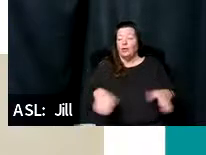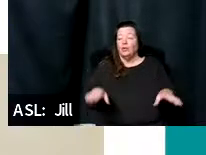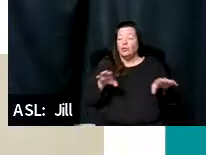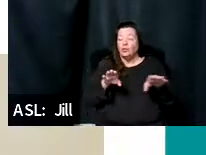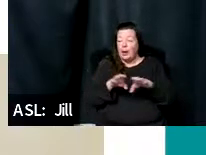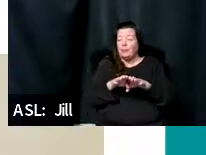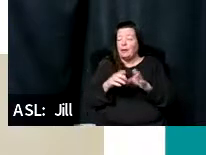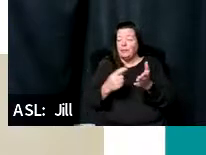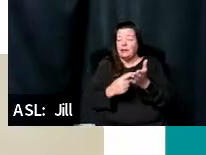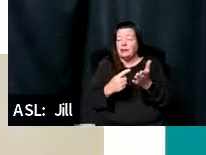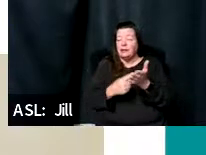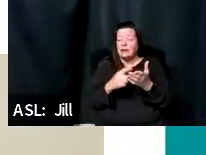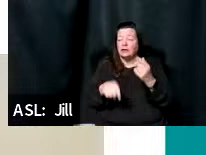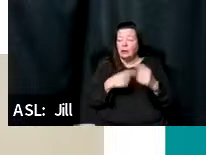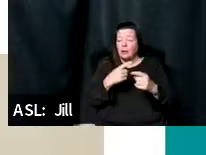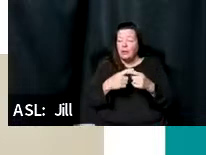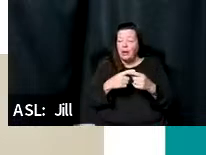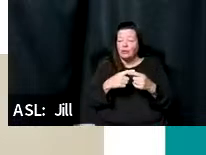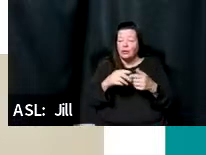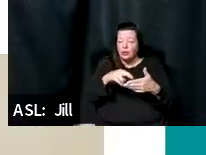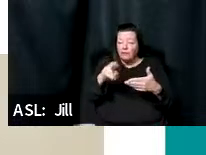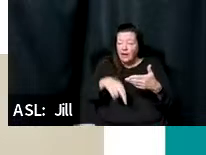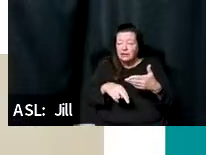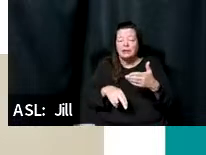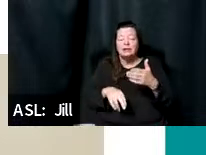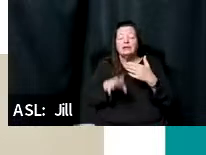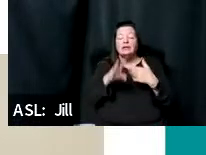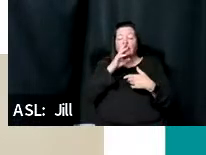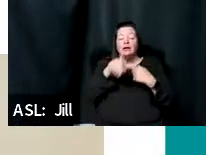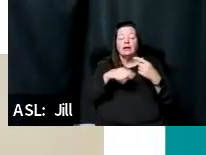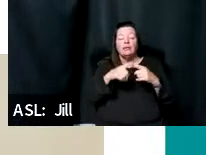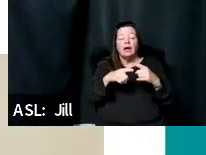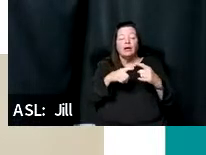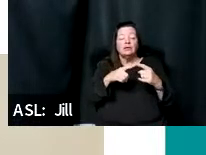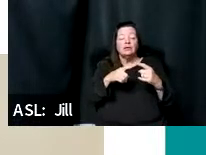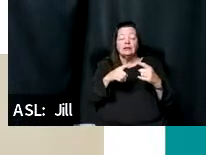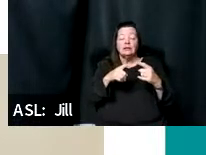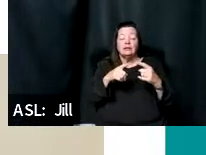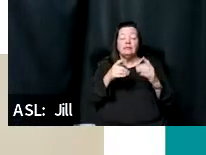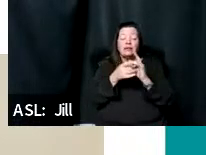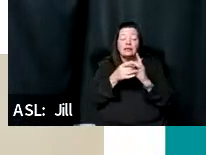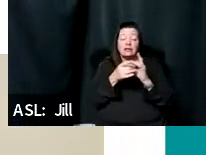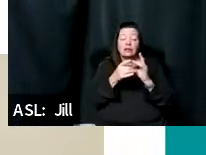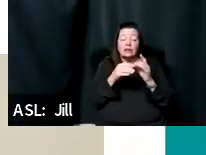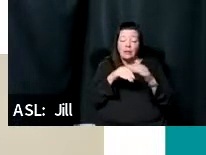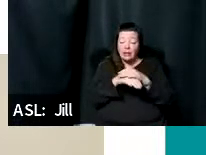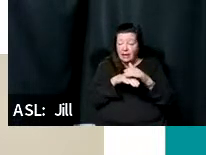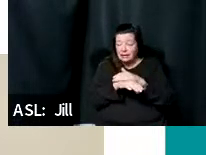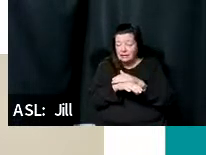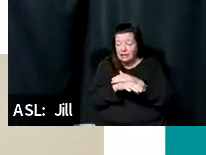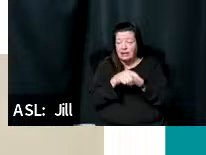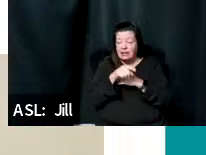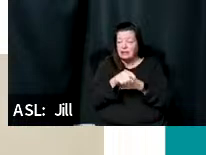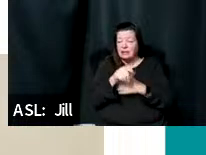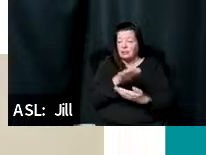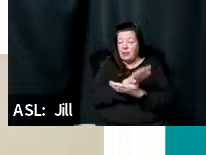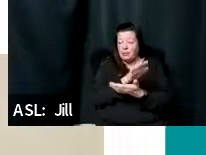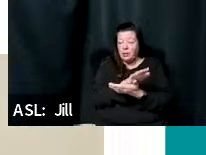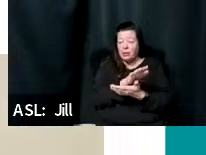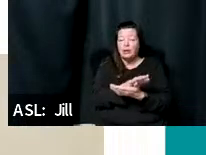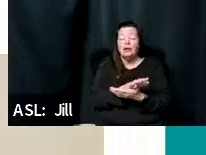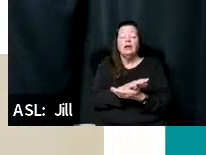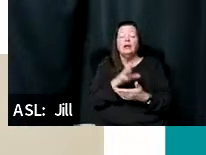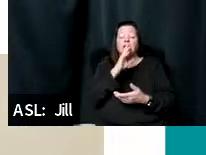the discussion on findings, talk a little bit about messages around accessing the draft supplemental. So start with